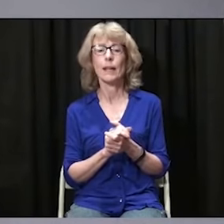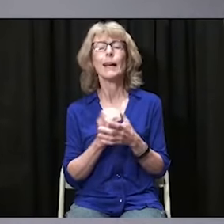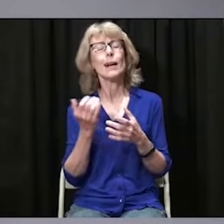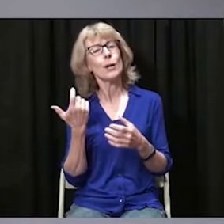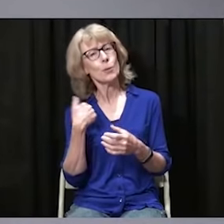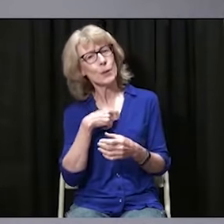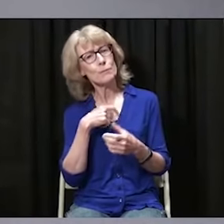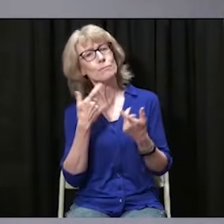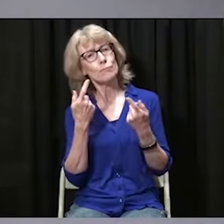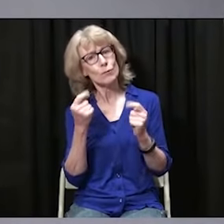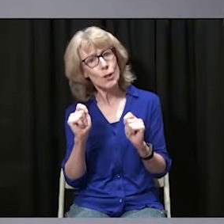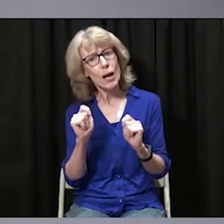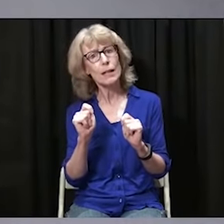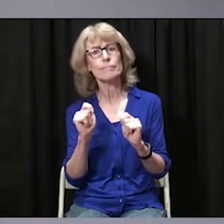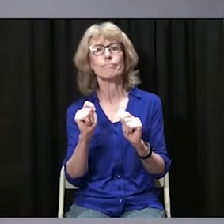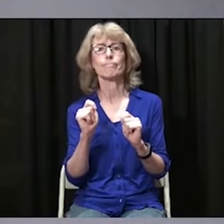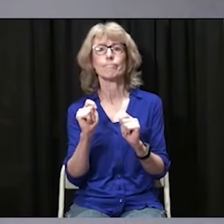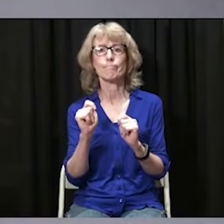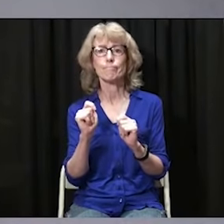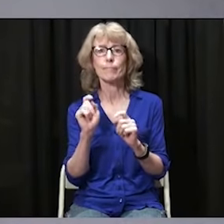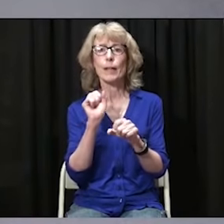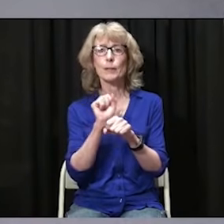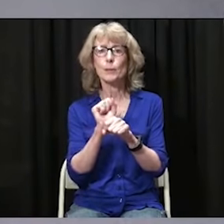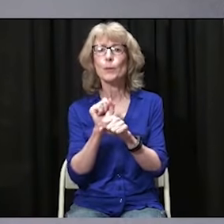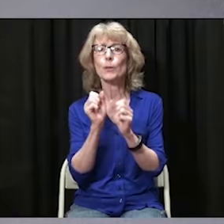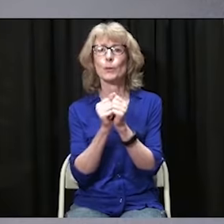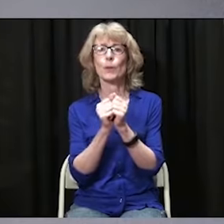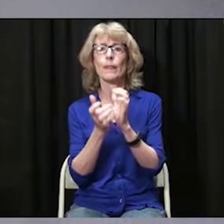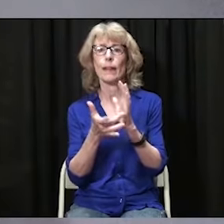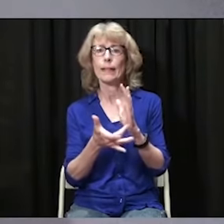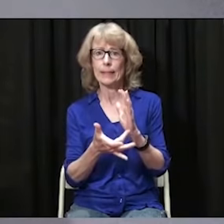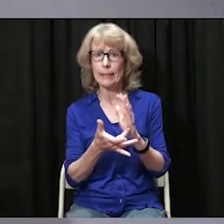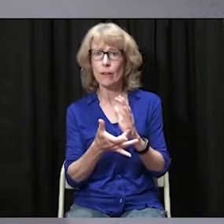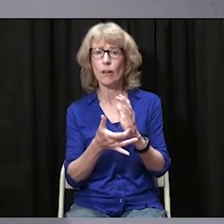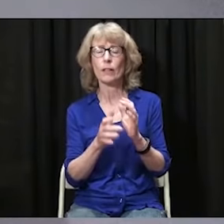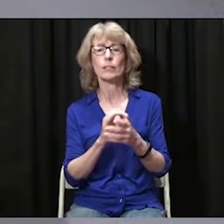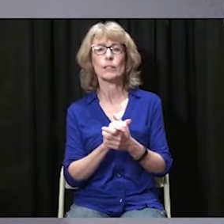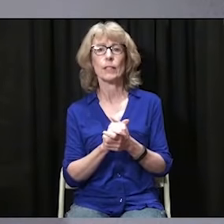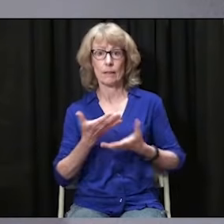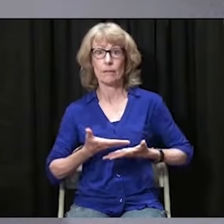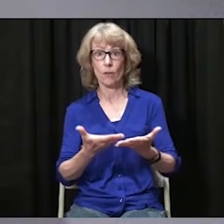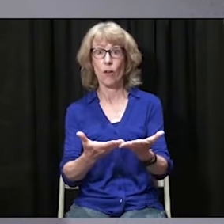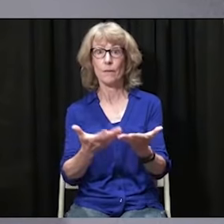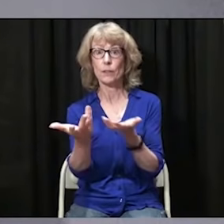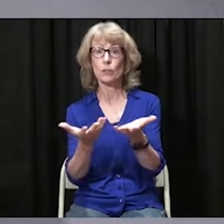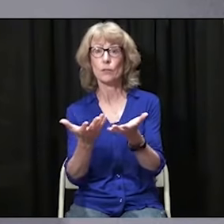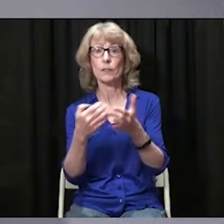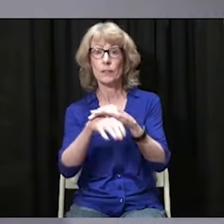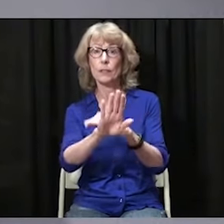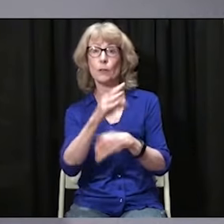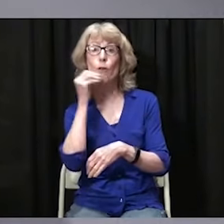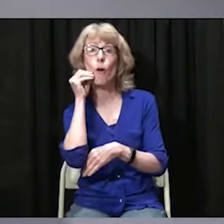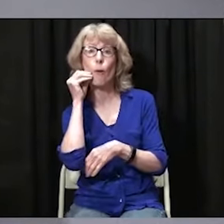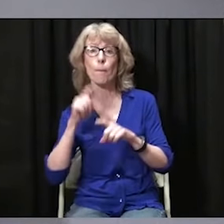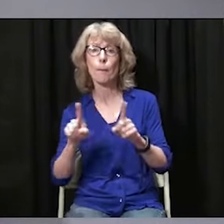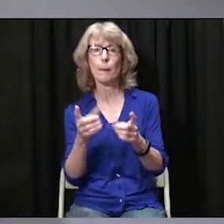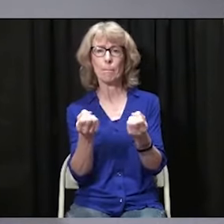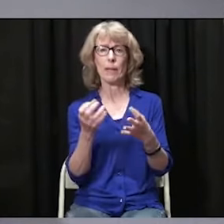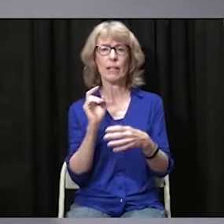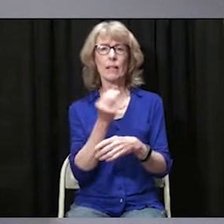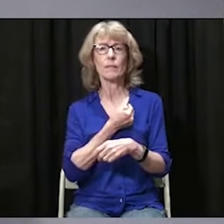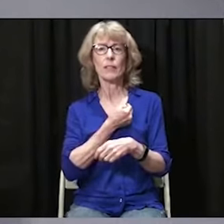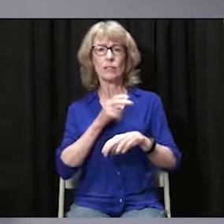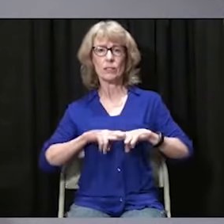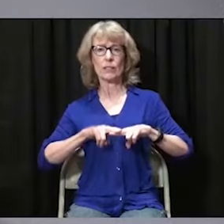technology thing and worship in our living rooms, and we've been trying the best that we can, and we're happy to offer that service. But the truth is, many of us are sitting in our living rooms